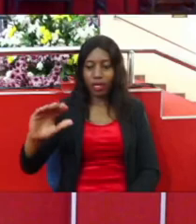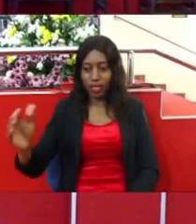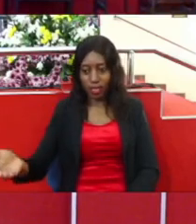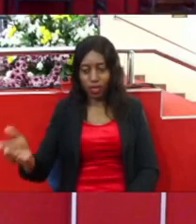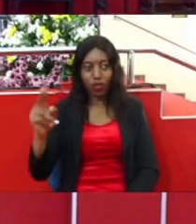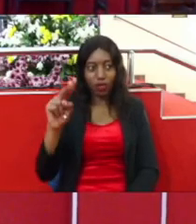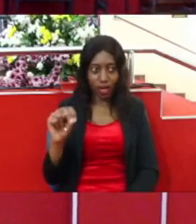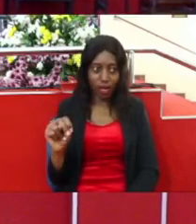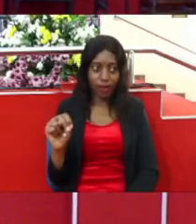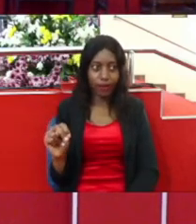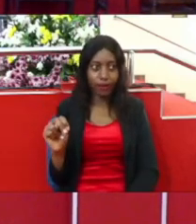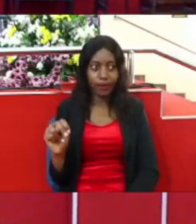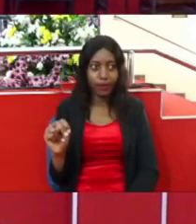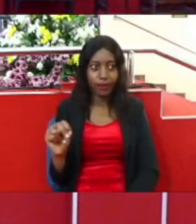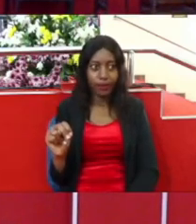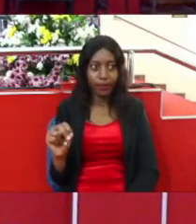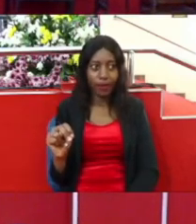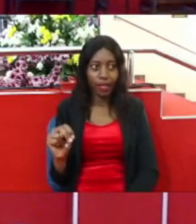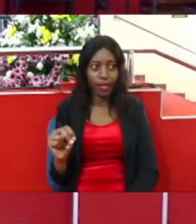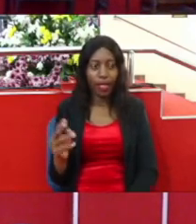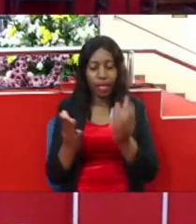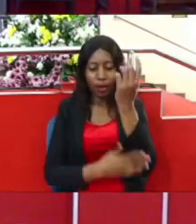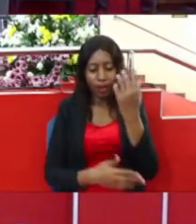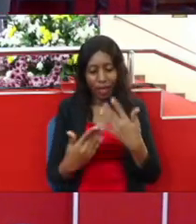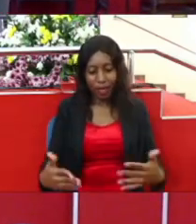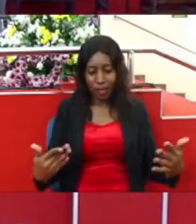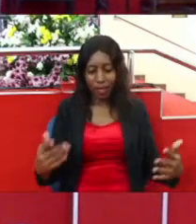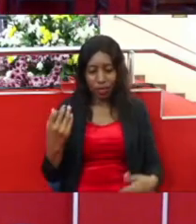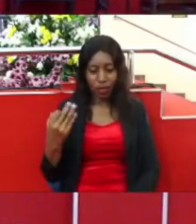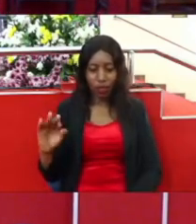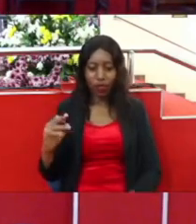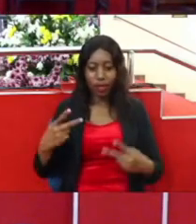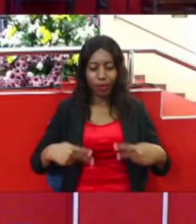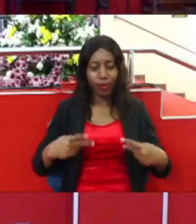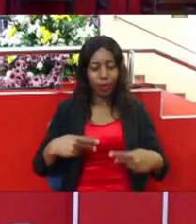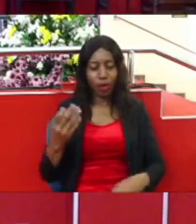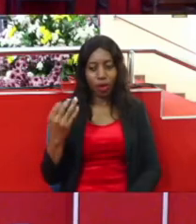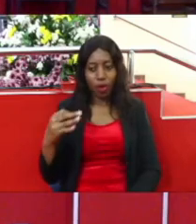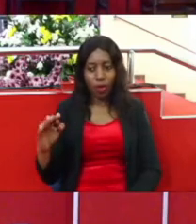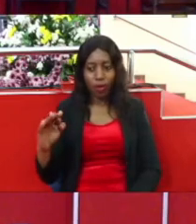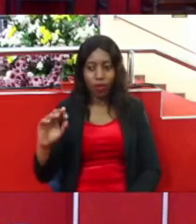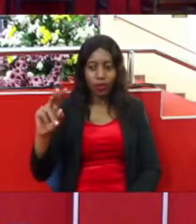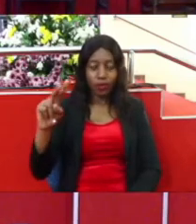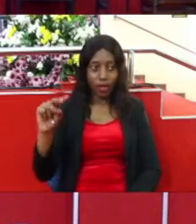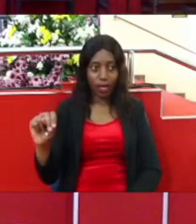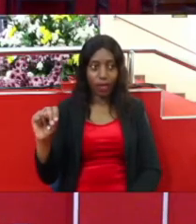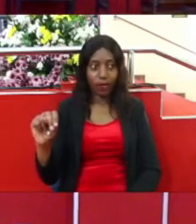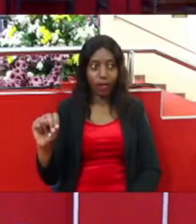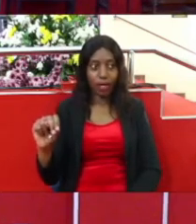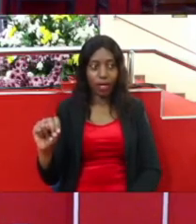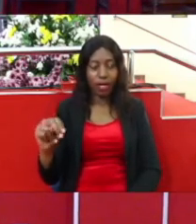all over. Ukatili wa Wanineve ulijulikana kila mahali. The Ninevites were cruel people who shed blood and they